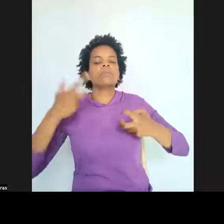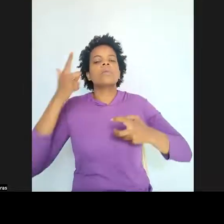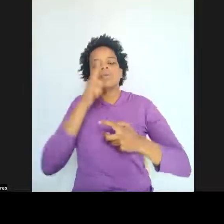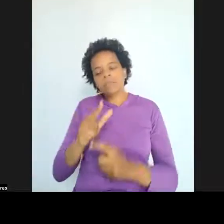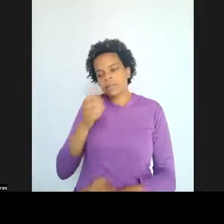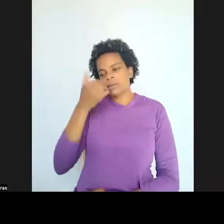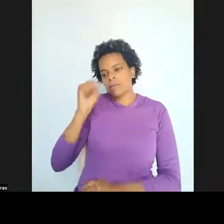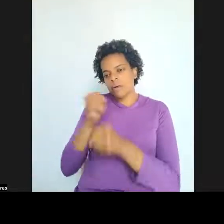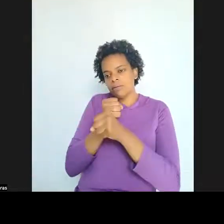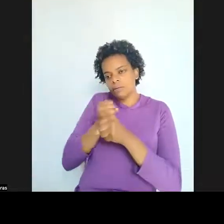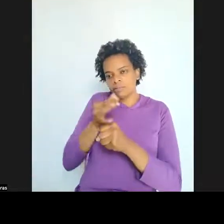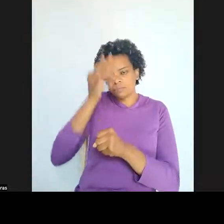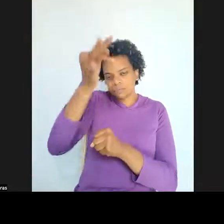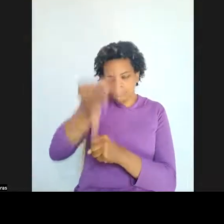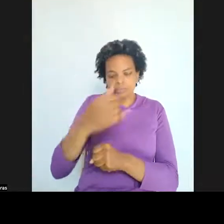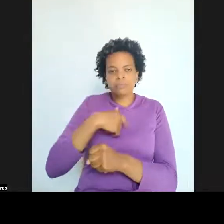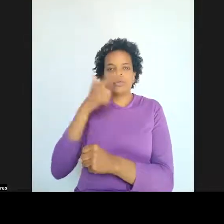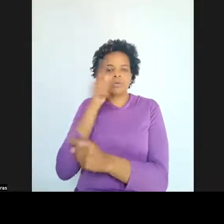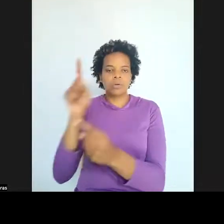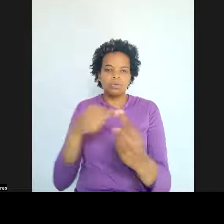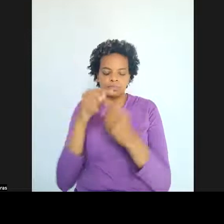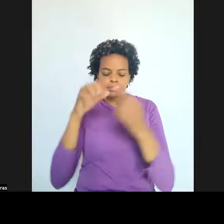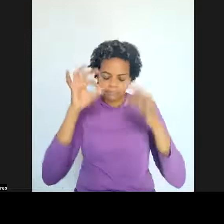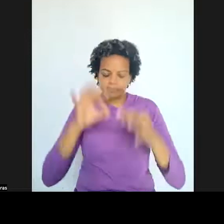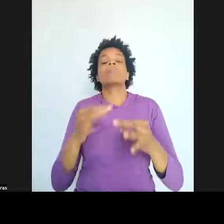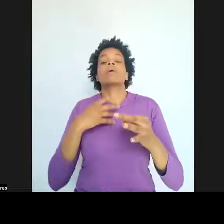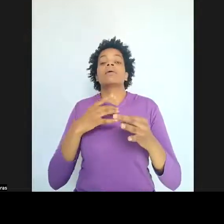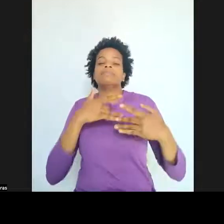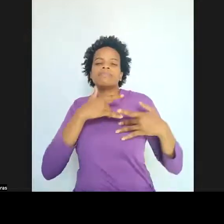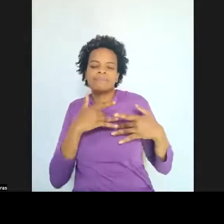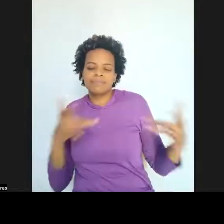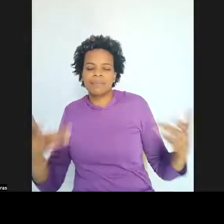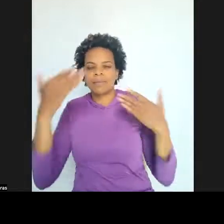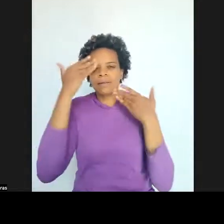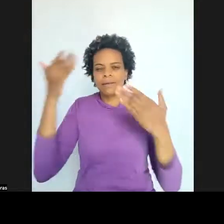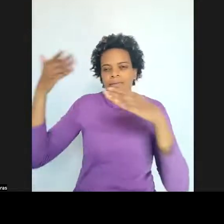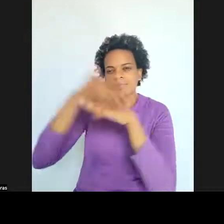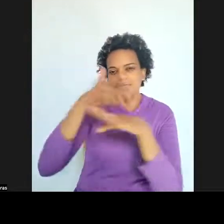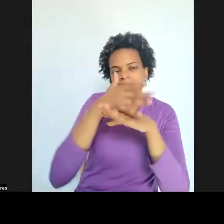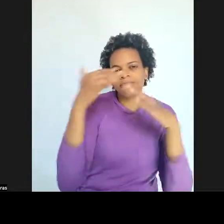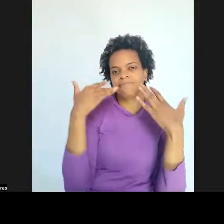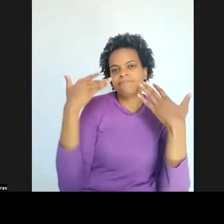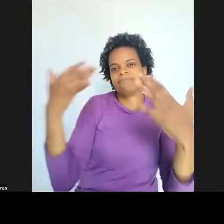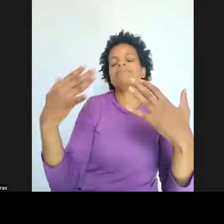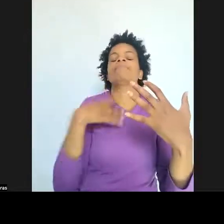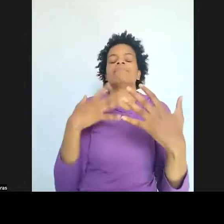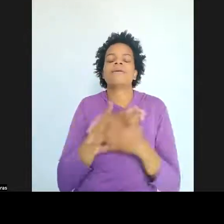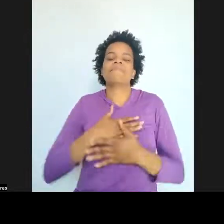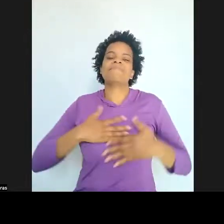to reach the next decade's objectives. So I thank so much all the participants,